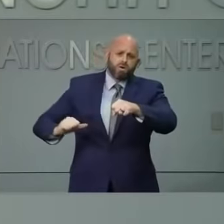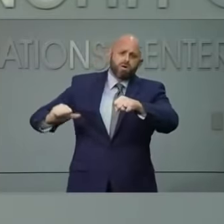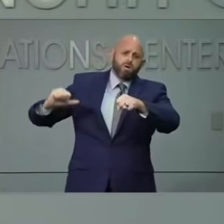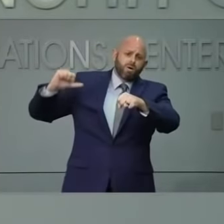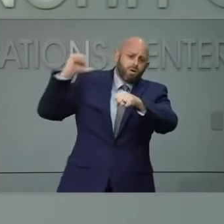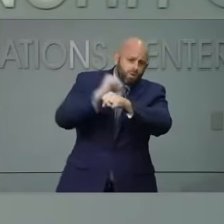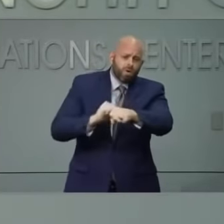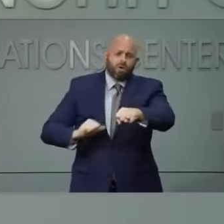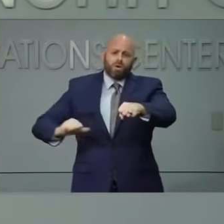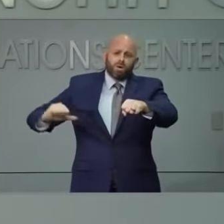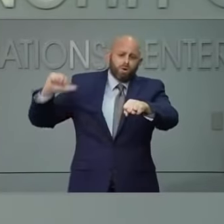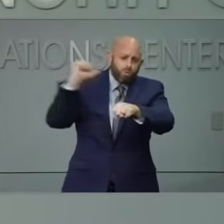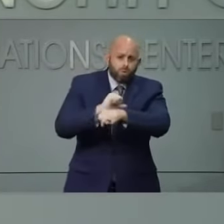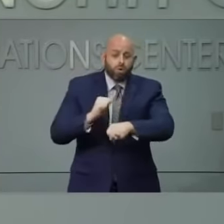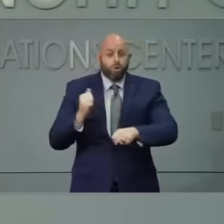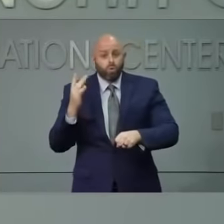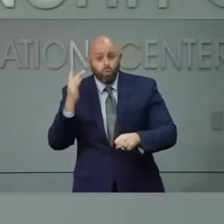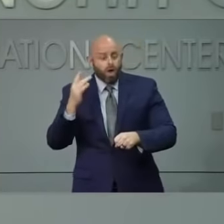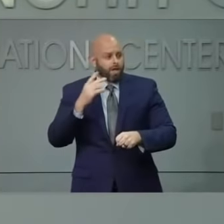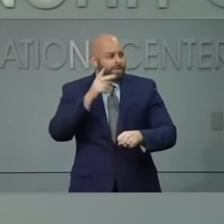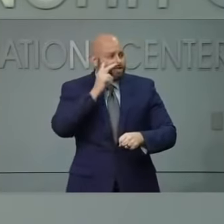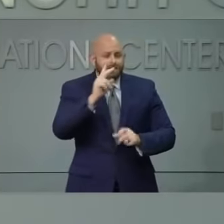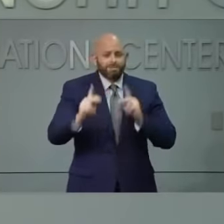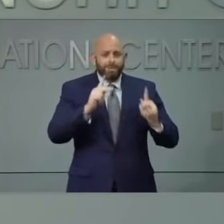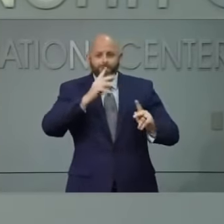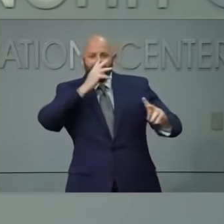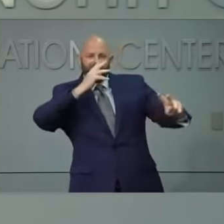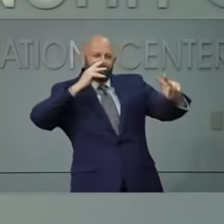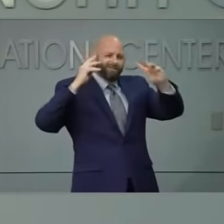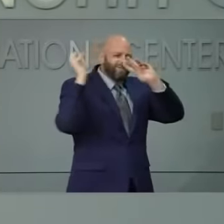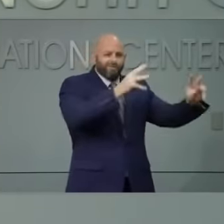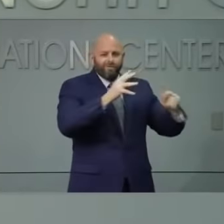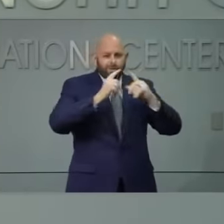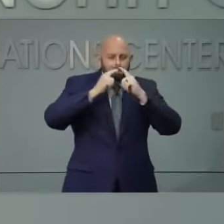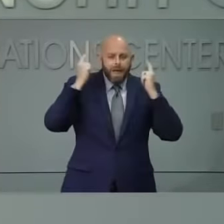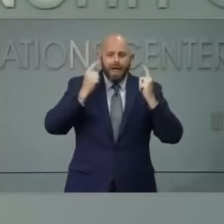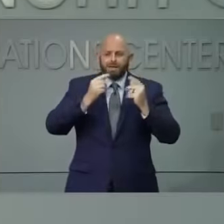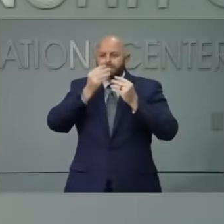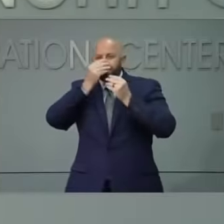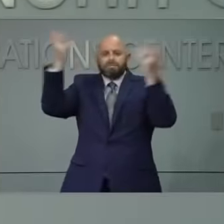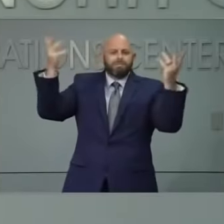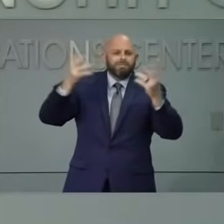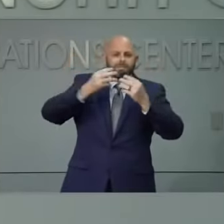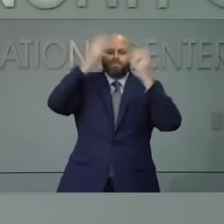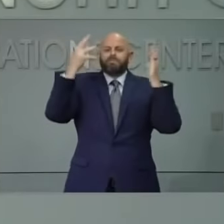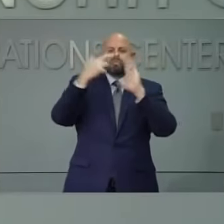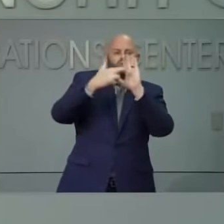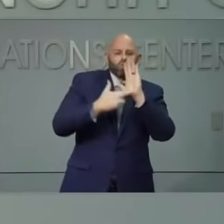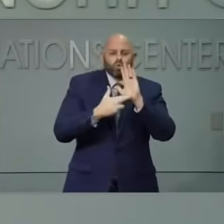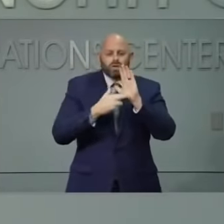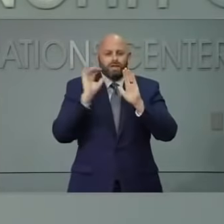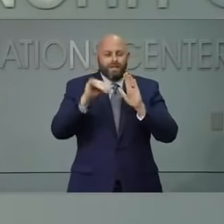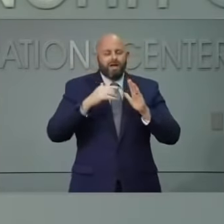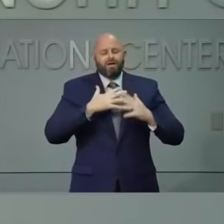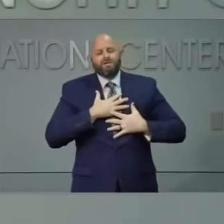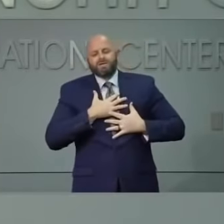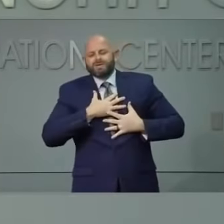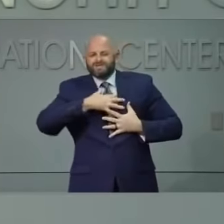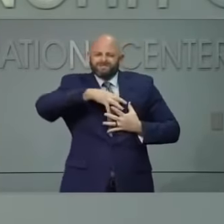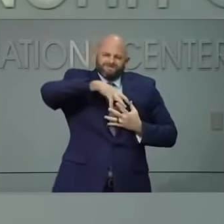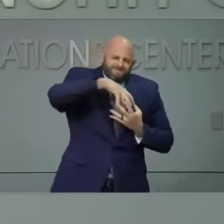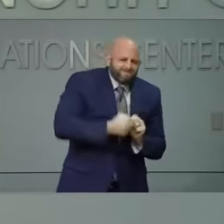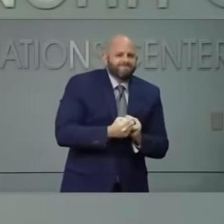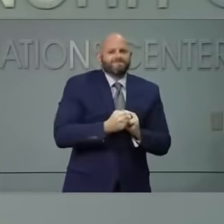who would violate the rules and who don't seem to care about this virus being transmitted from one person to the